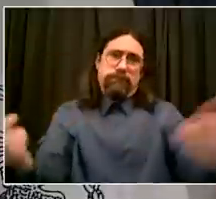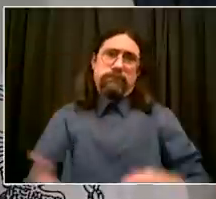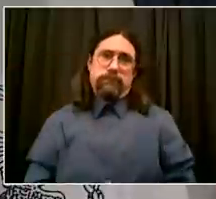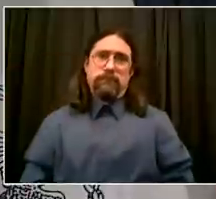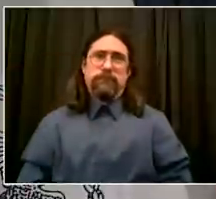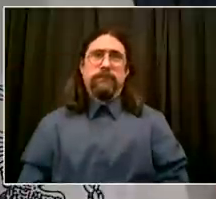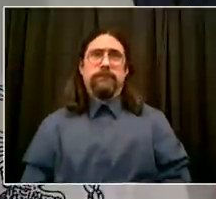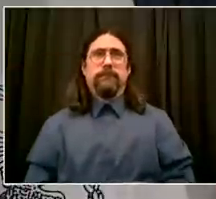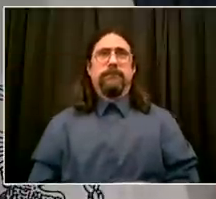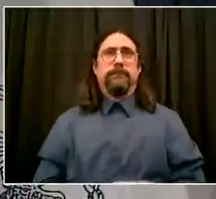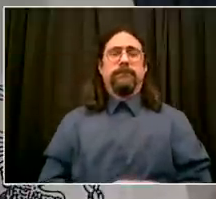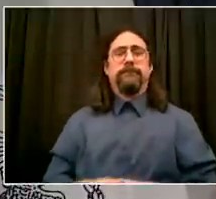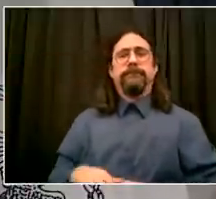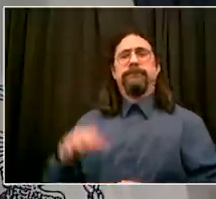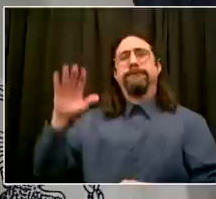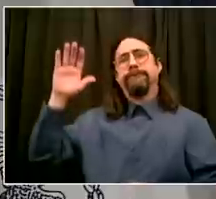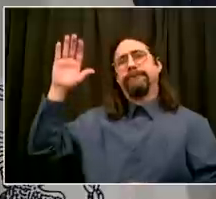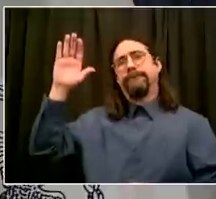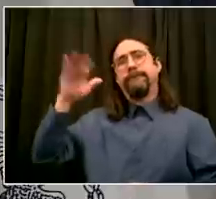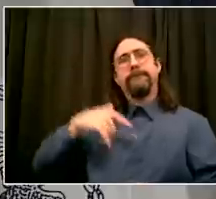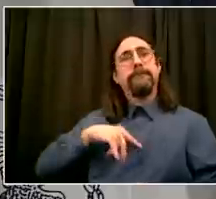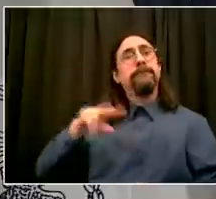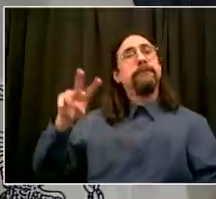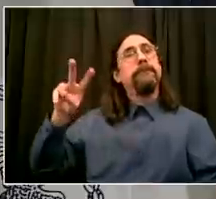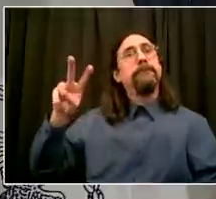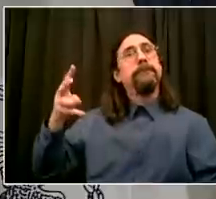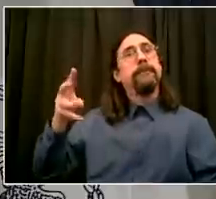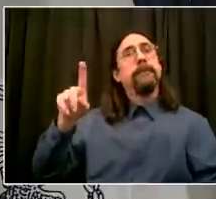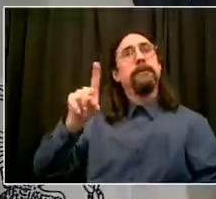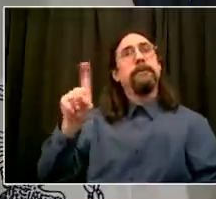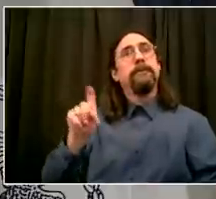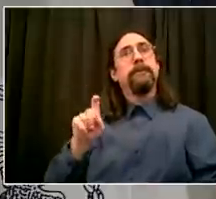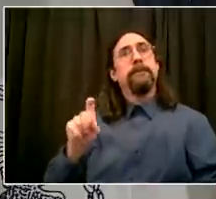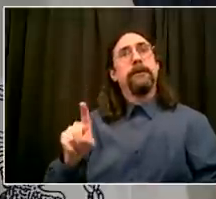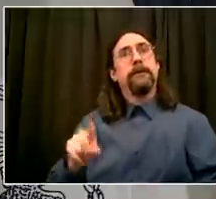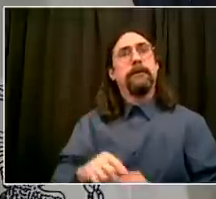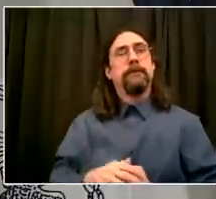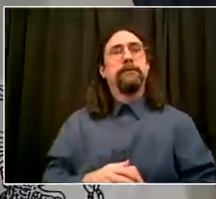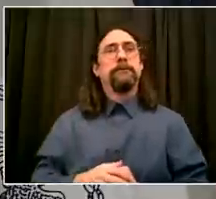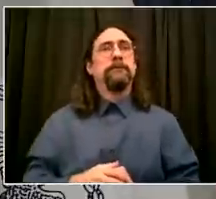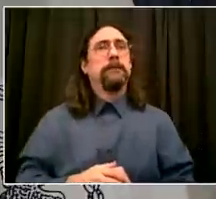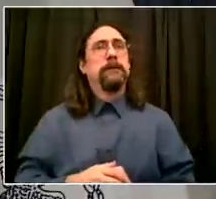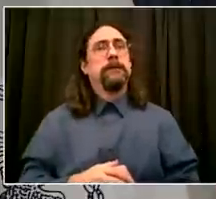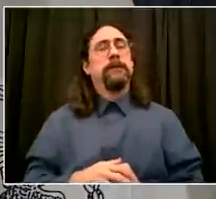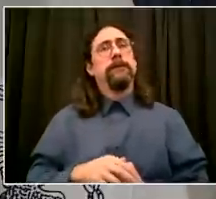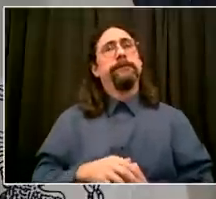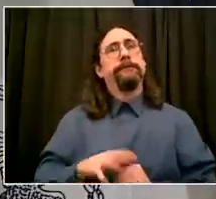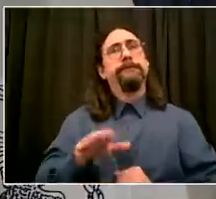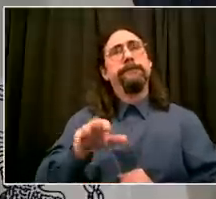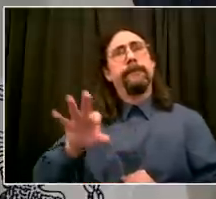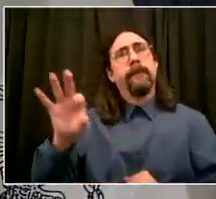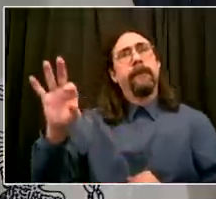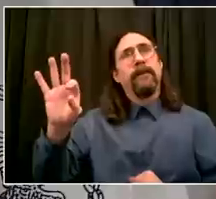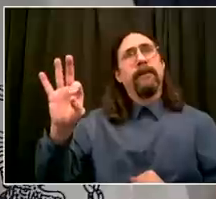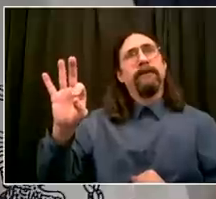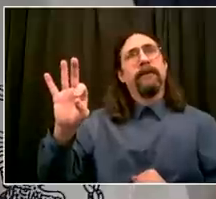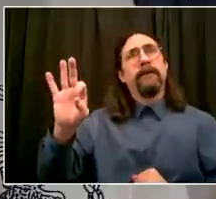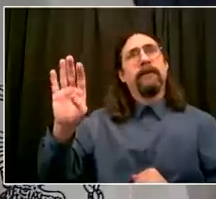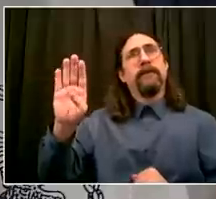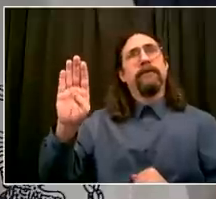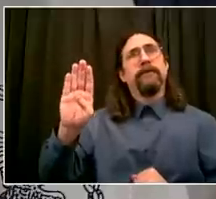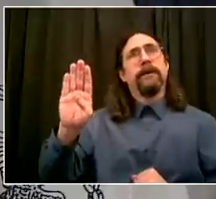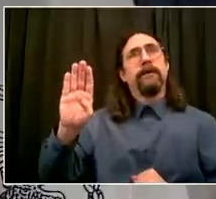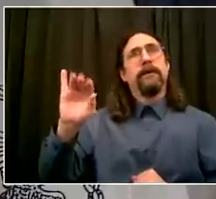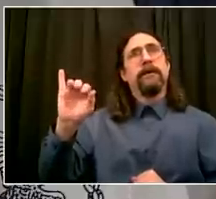any intel about threats here? And if you and the NYPD are going to be taking extra safety steps, I guess, between now,